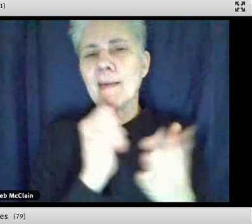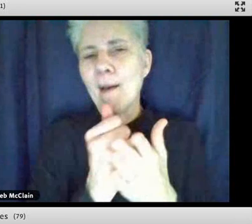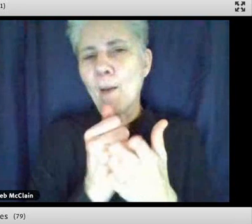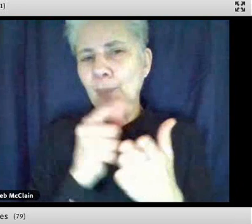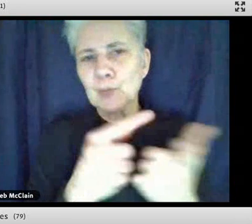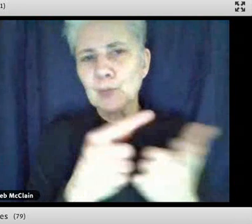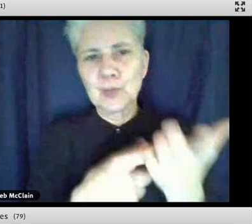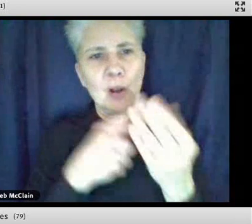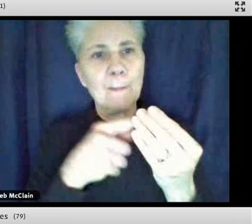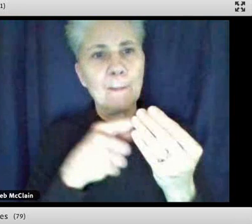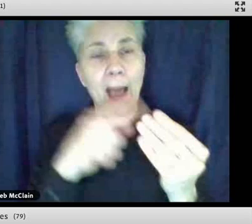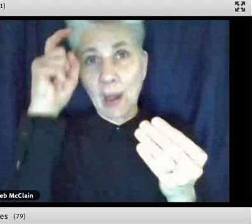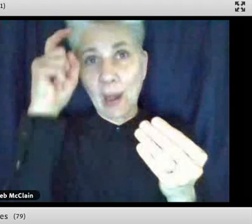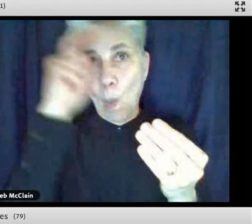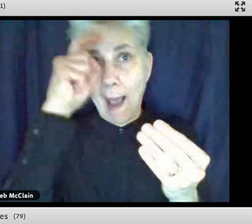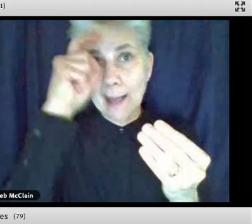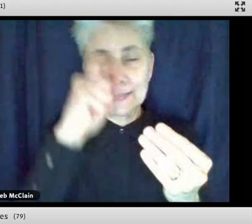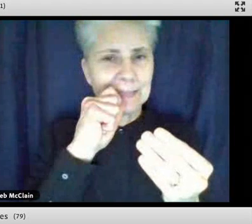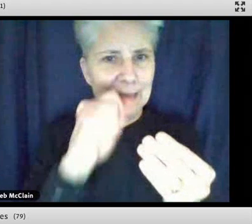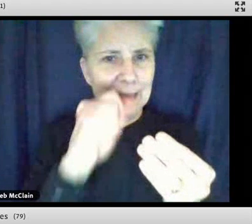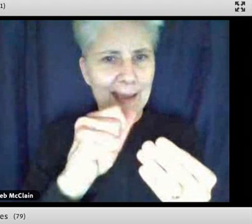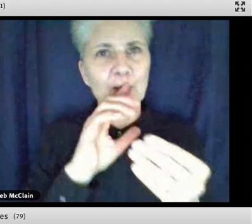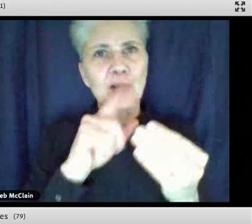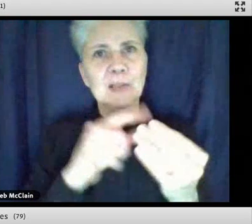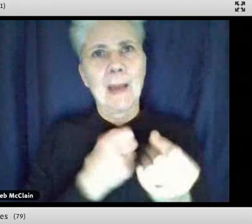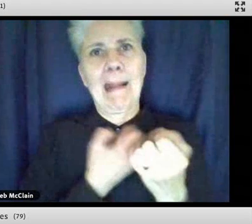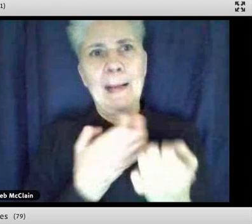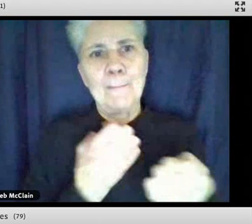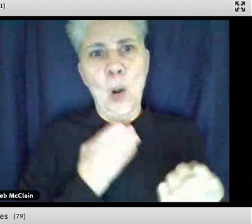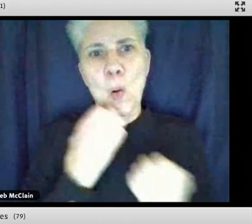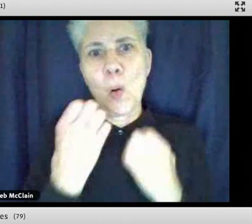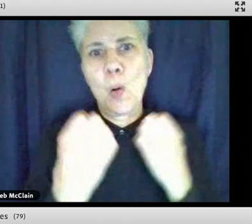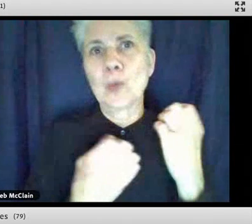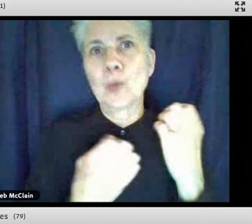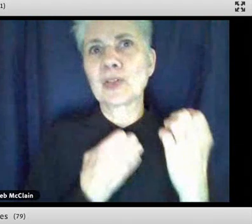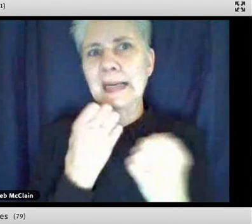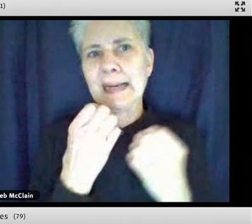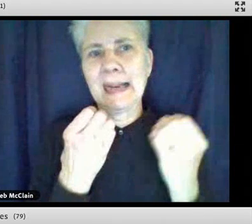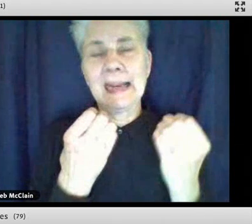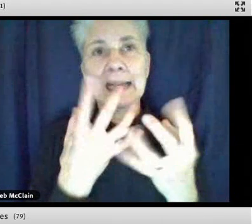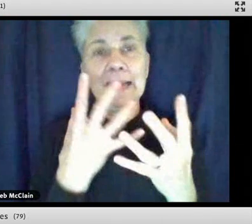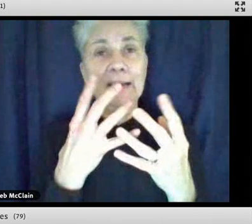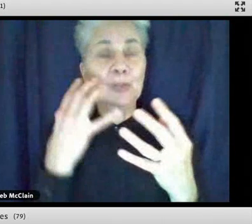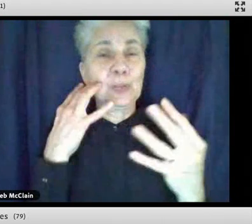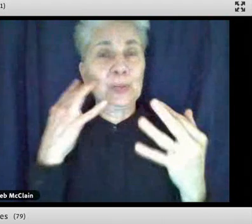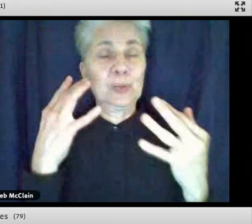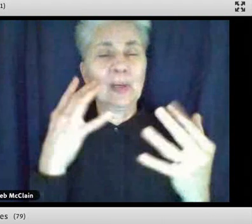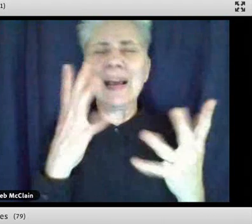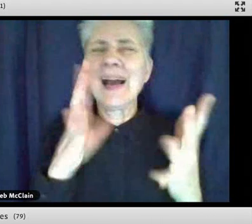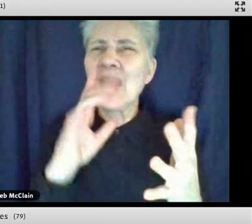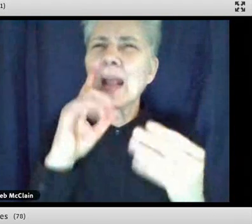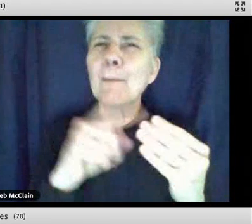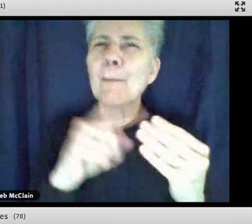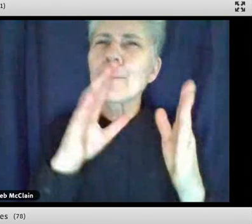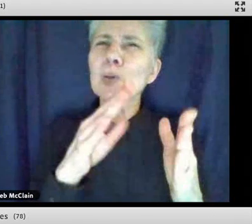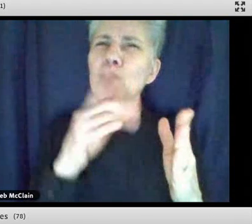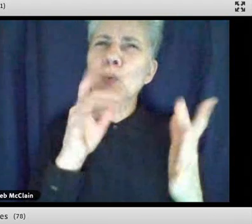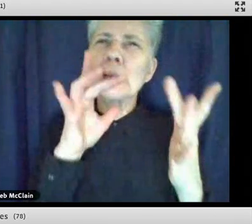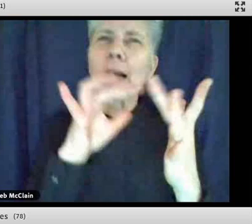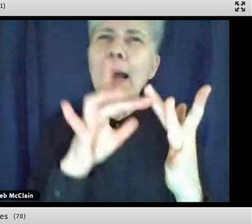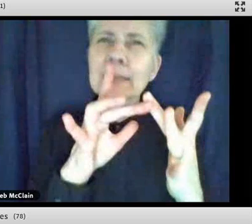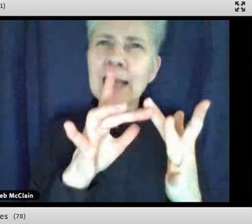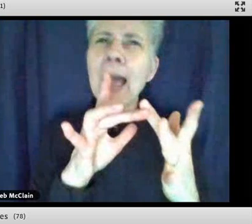about it wisely. It just talks about it emotionally and kind of gives you an echo chamber. So think about someone you can talk to who